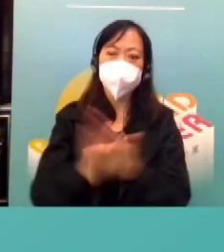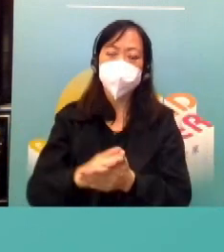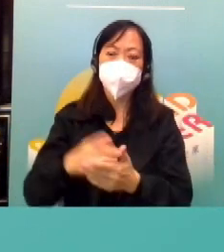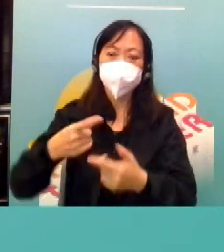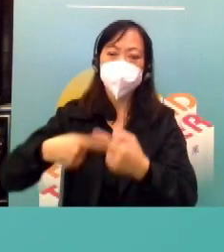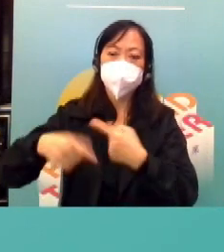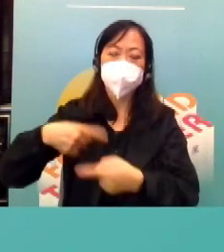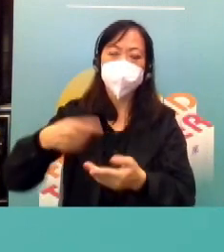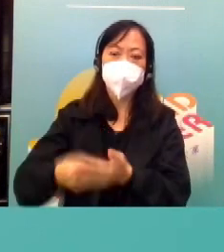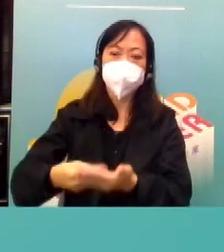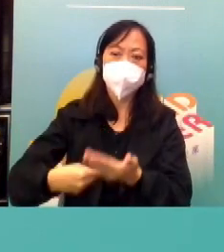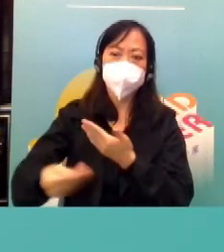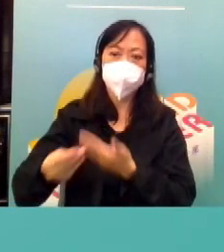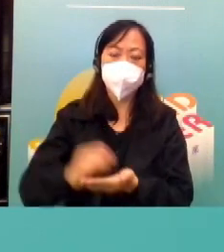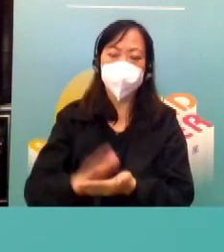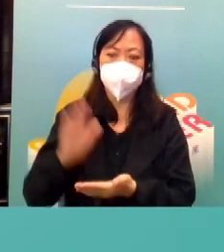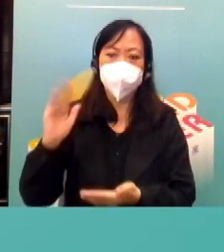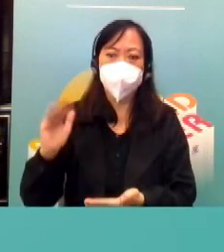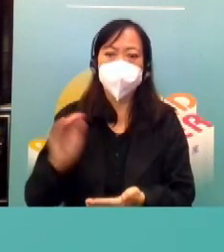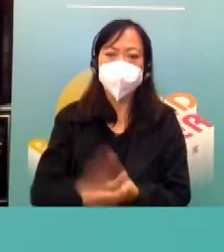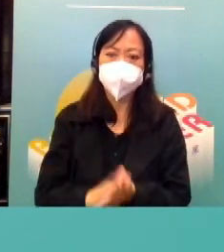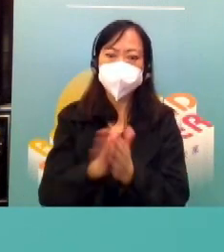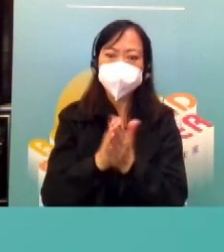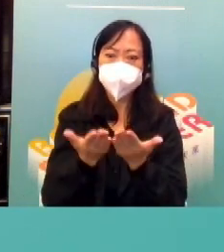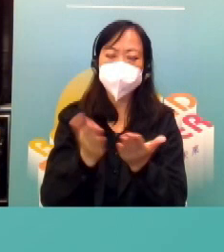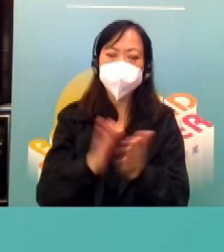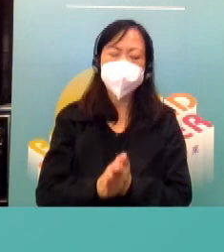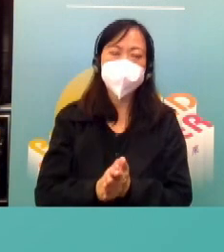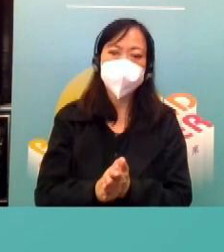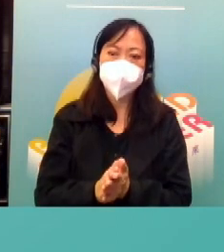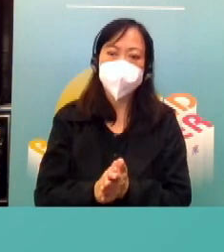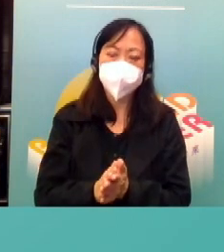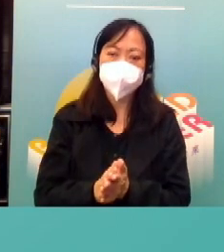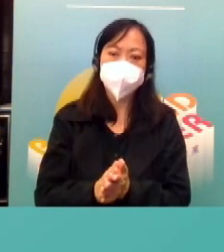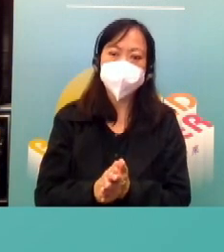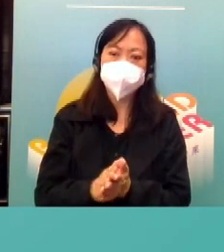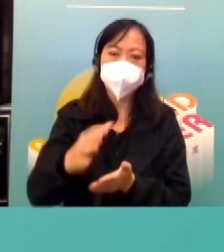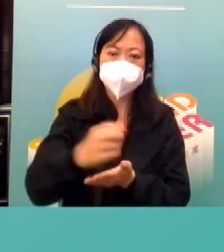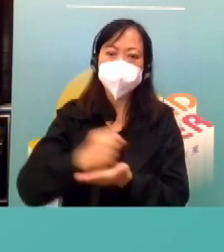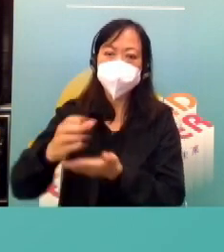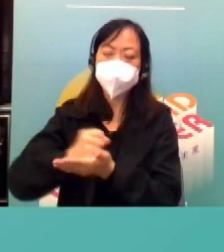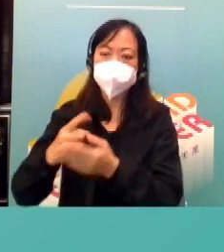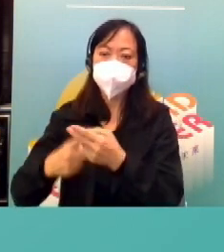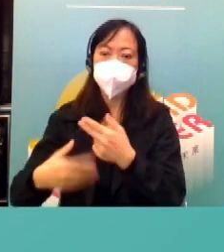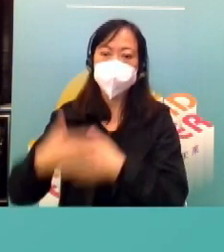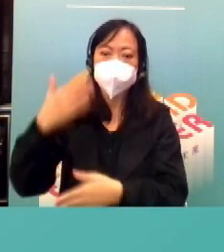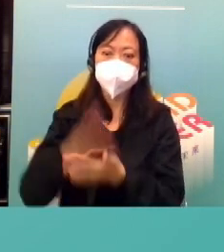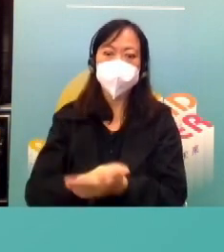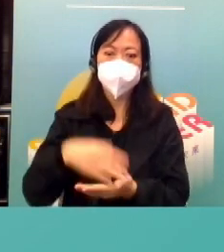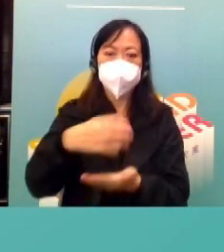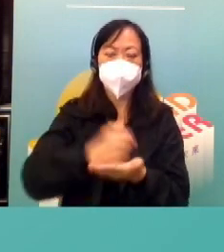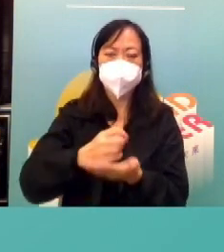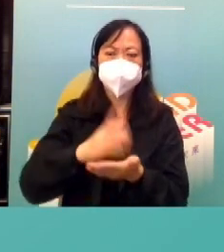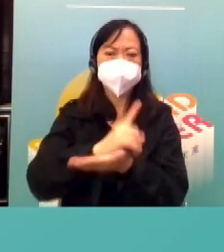a paper recycling plant. So they sell over 2 million used books annually to basically all the countries in the